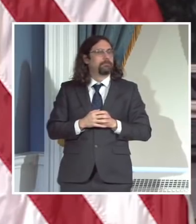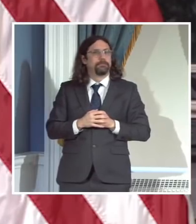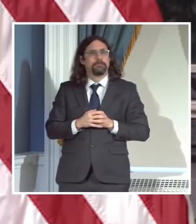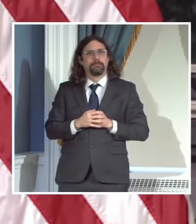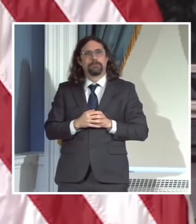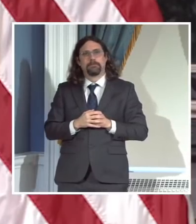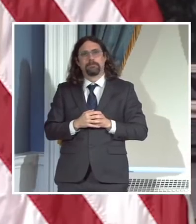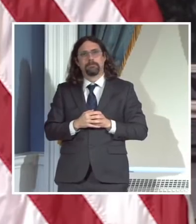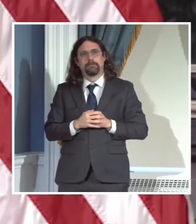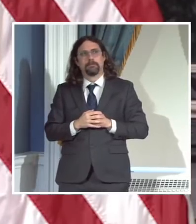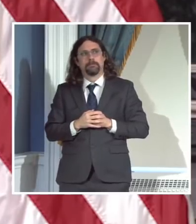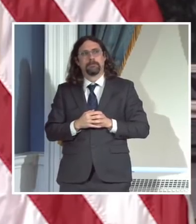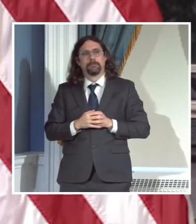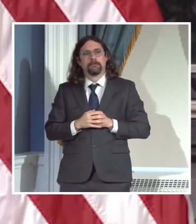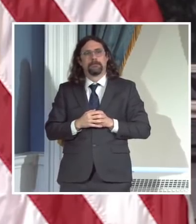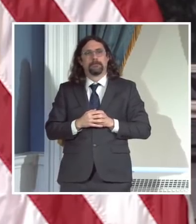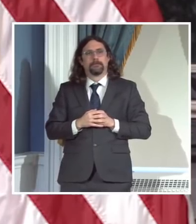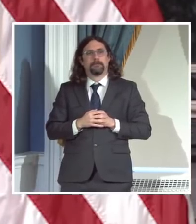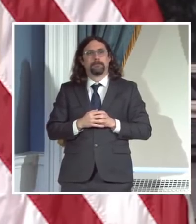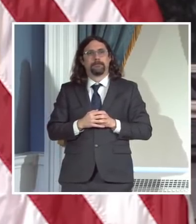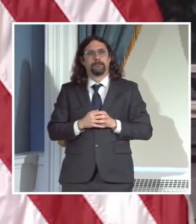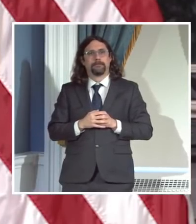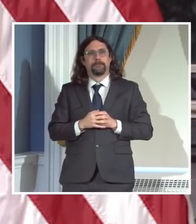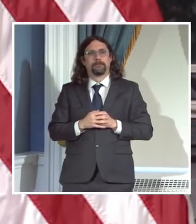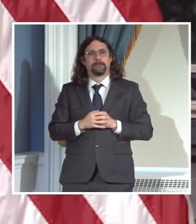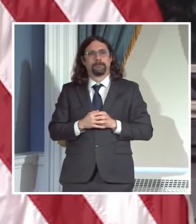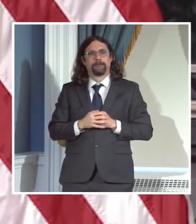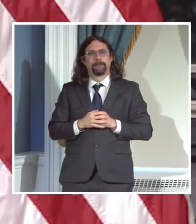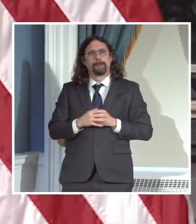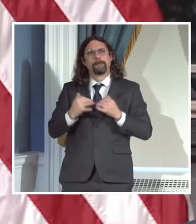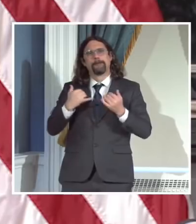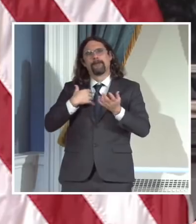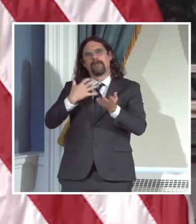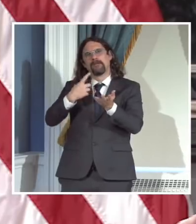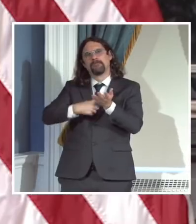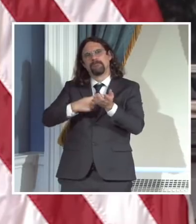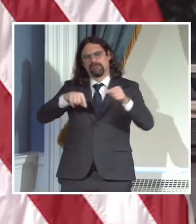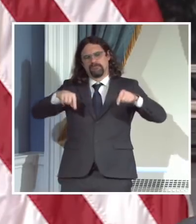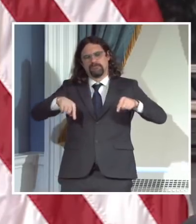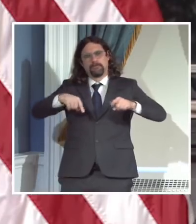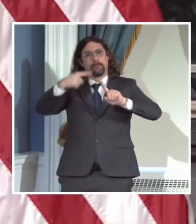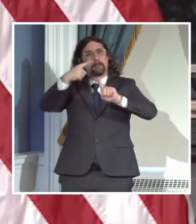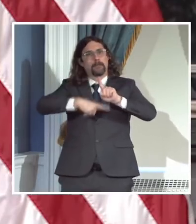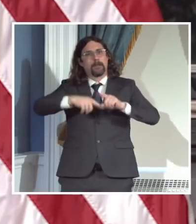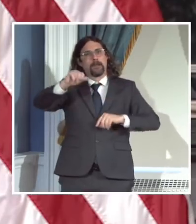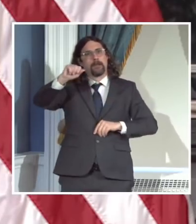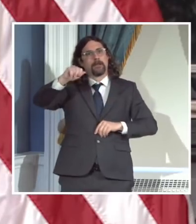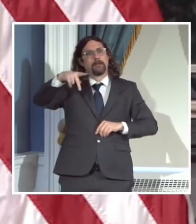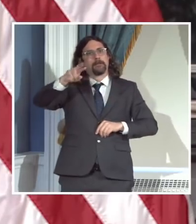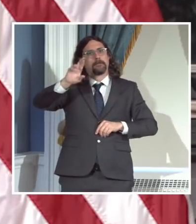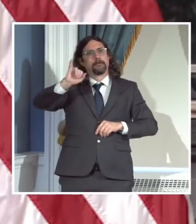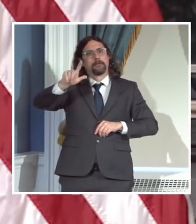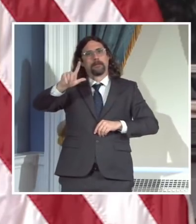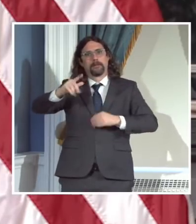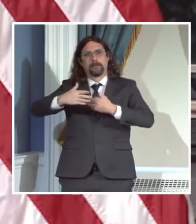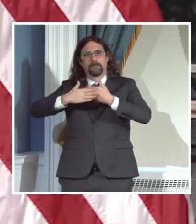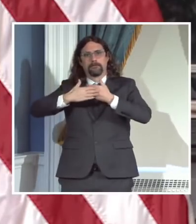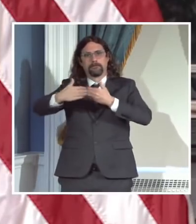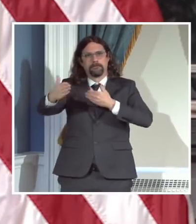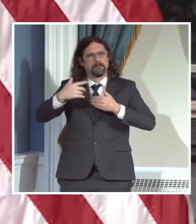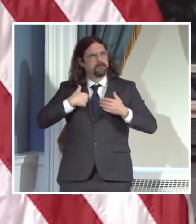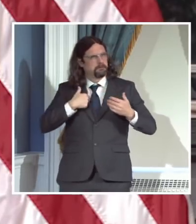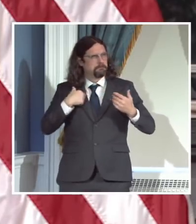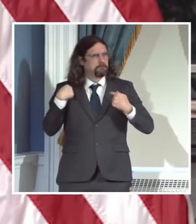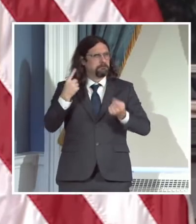looking ahead this whole month of April. I've told you what we're trying to get done by Sunday. I've told you how we see next week. Next week's going to be a